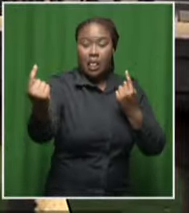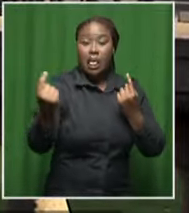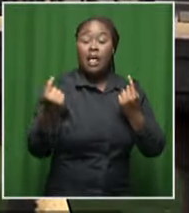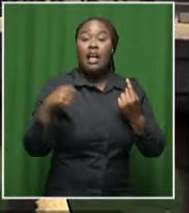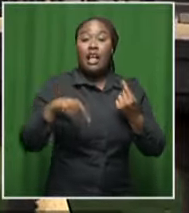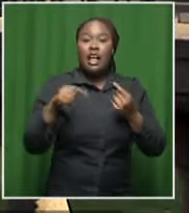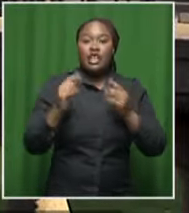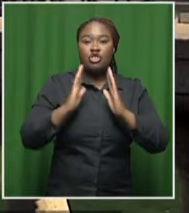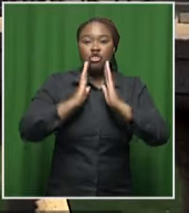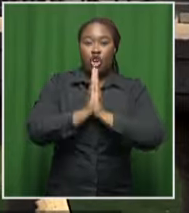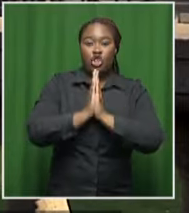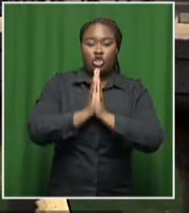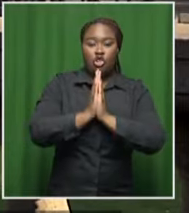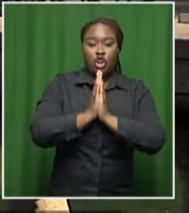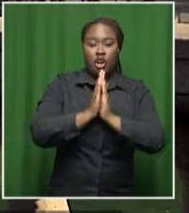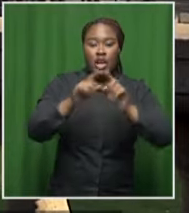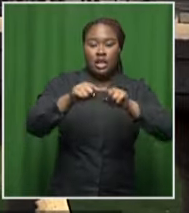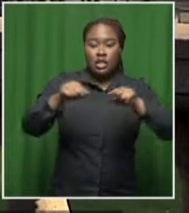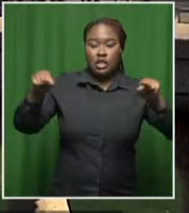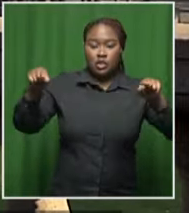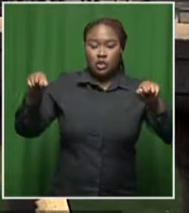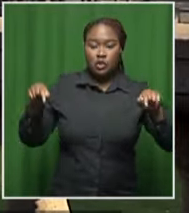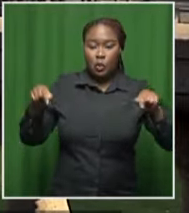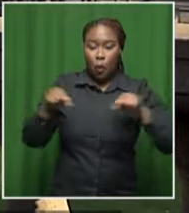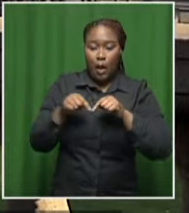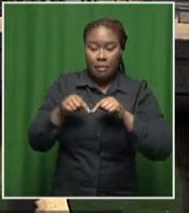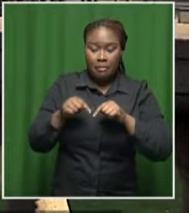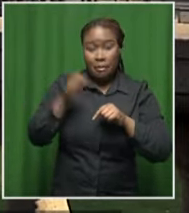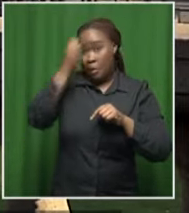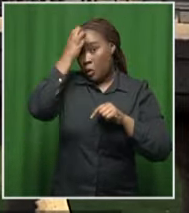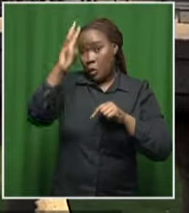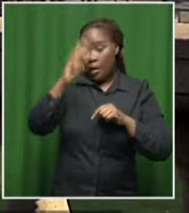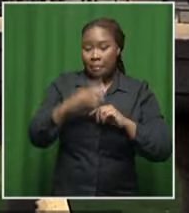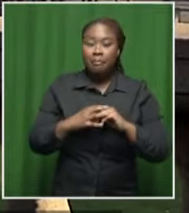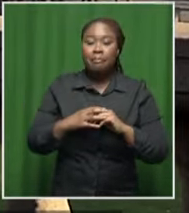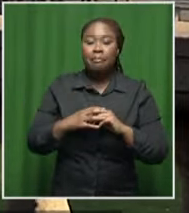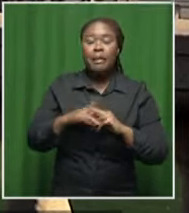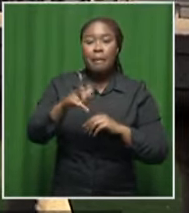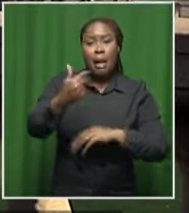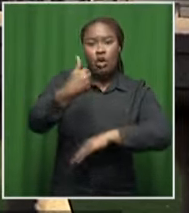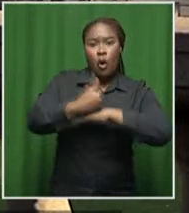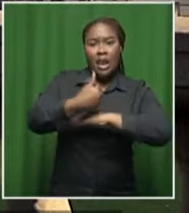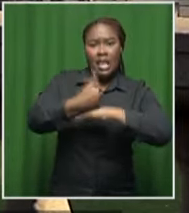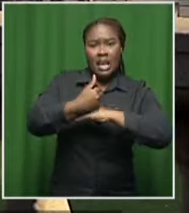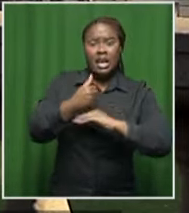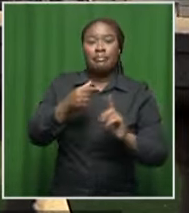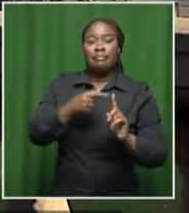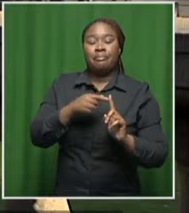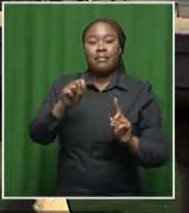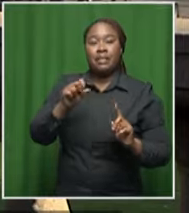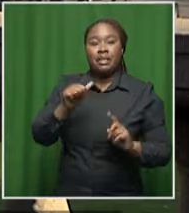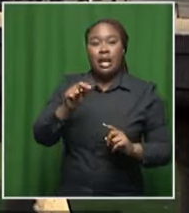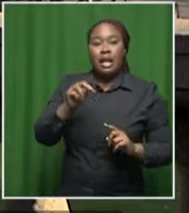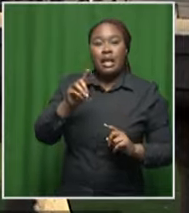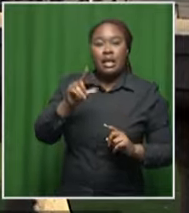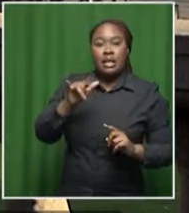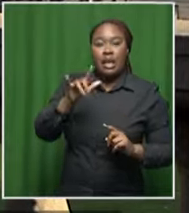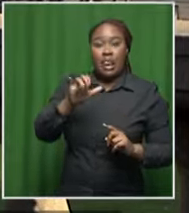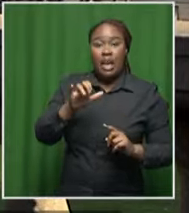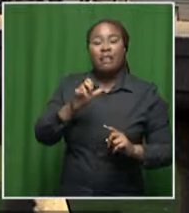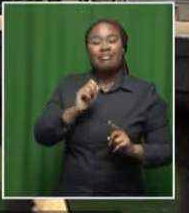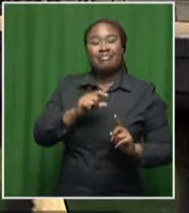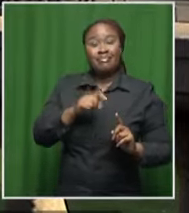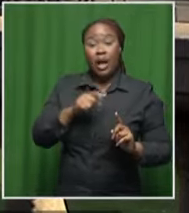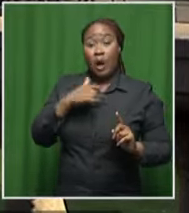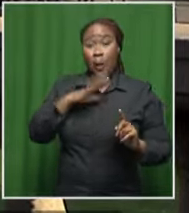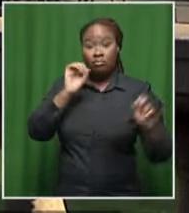standing at Church Square, I'm going to ask my camera colleague, Sandile Mkunu, to give you a view of what we